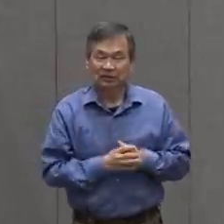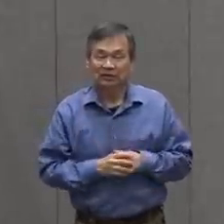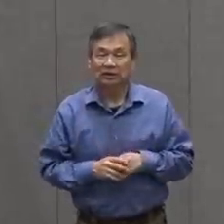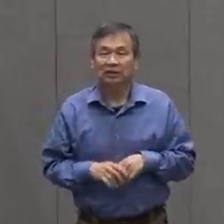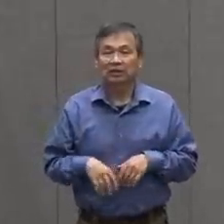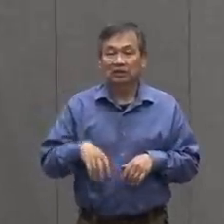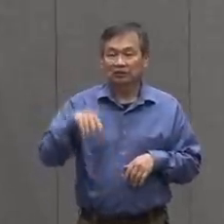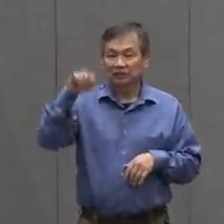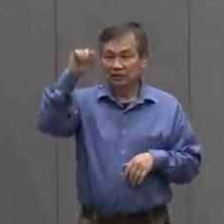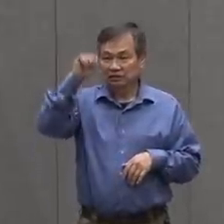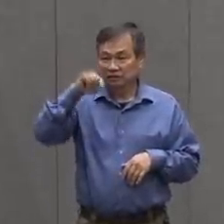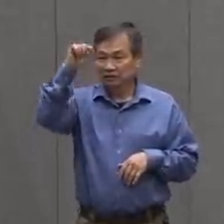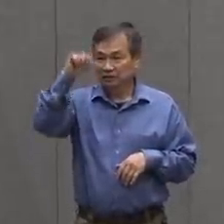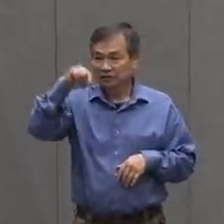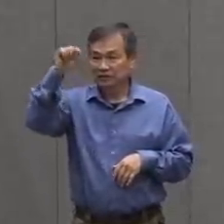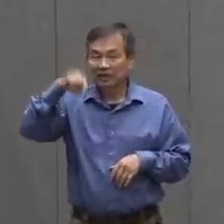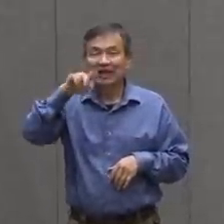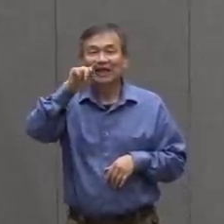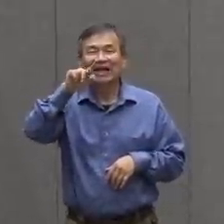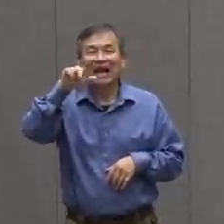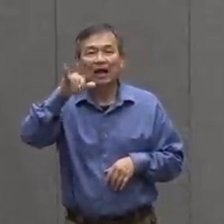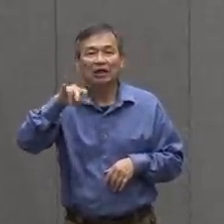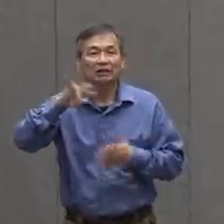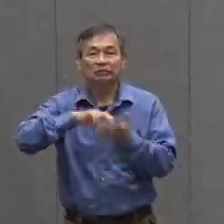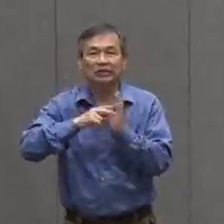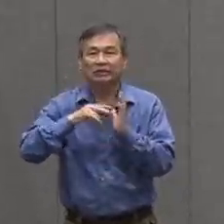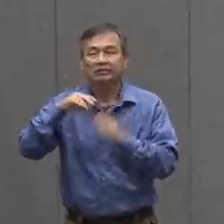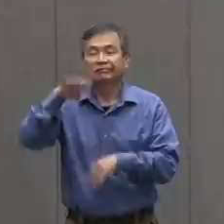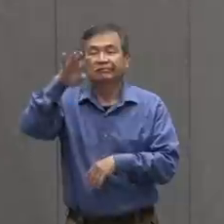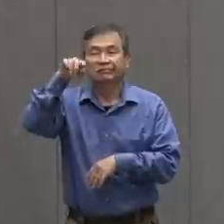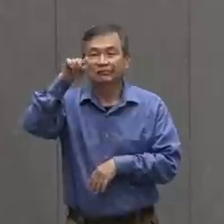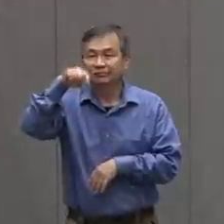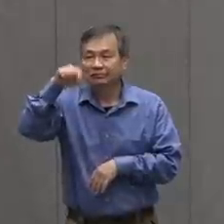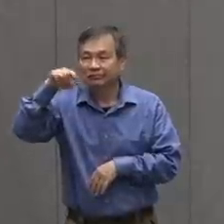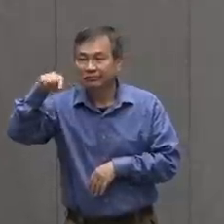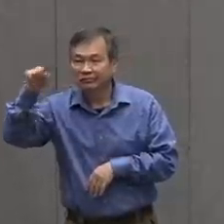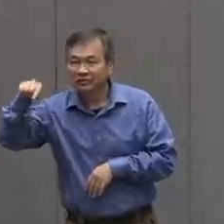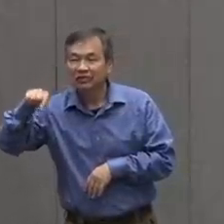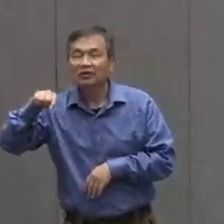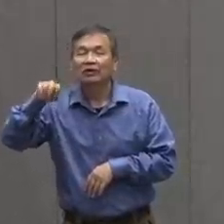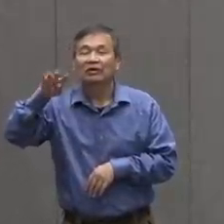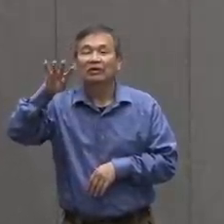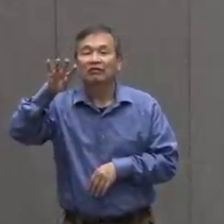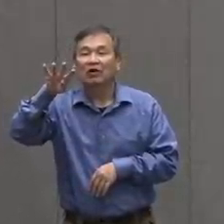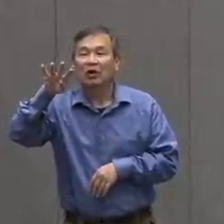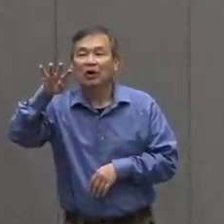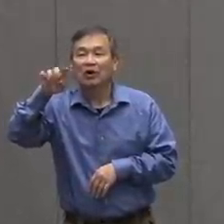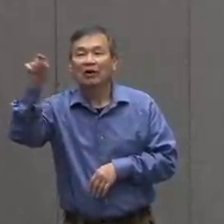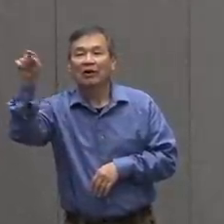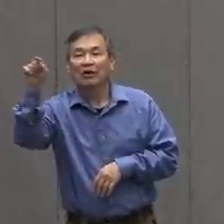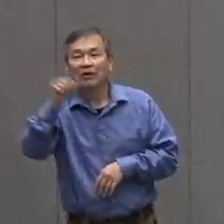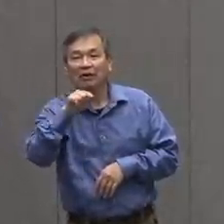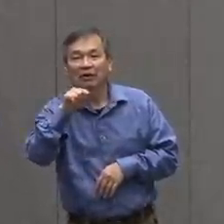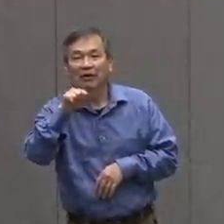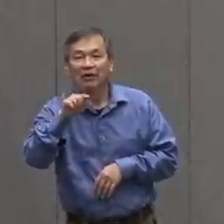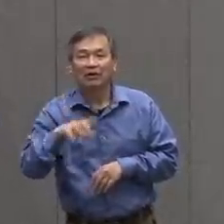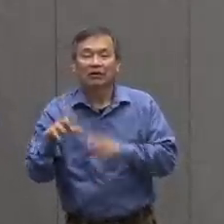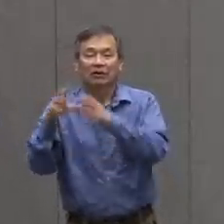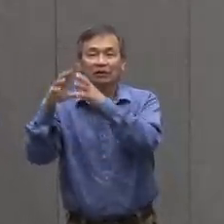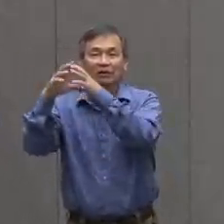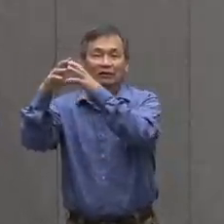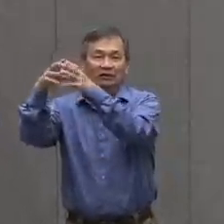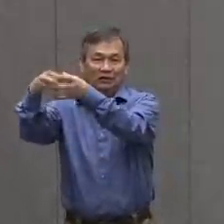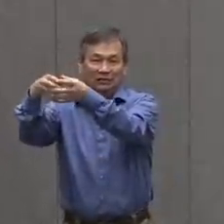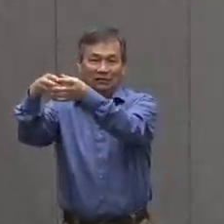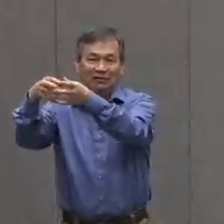tally marks. Remember, tally marks are straight lines up to 4. 1, 2, 3, 4. And